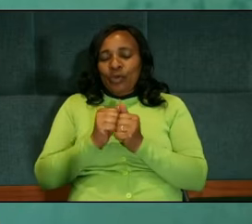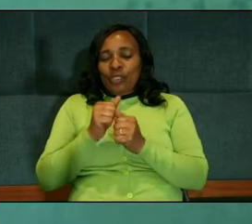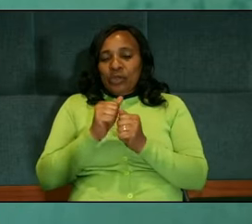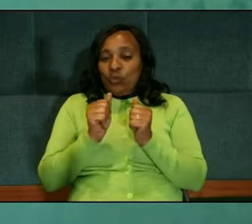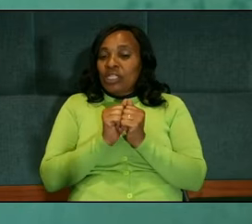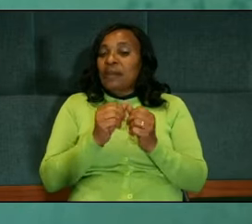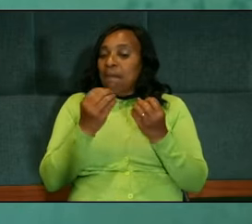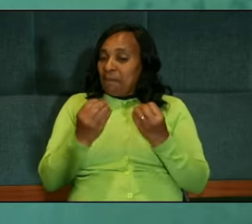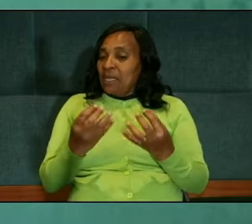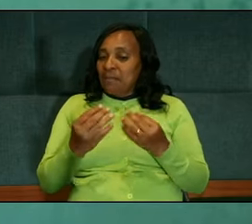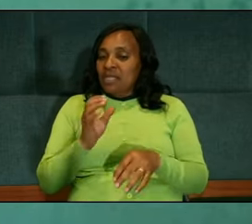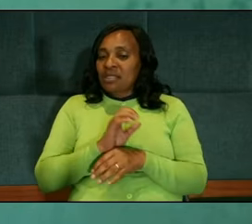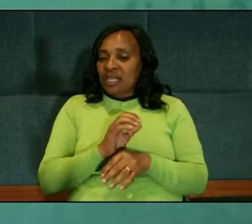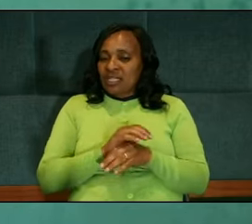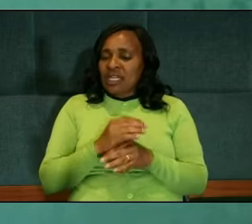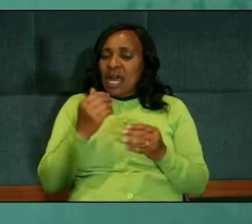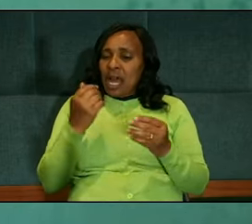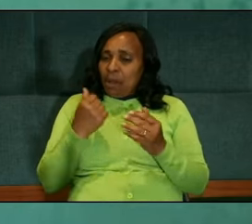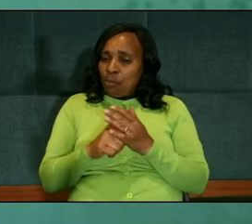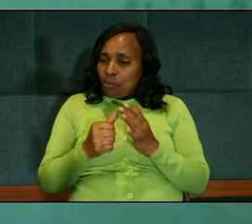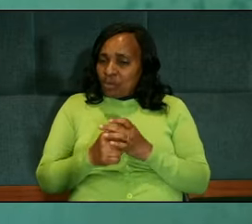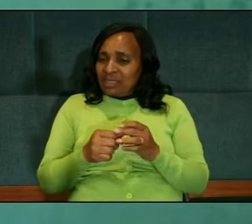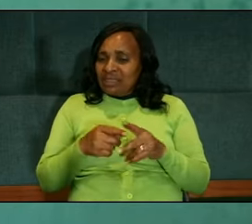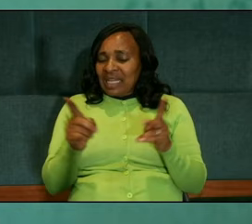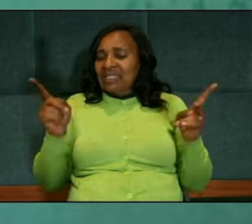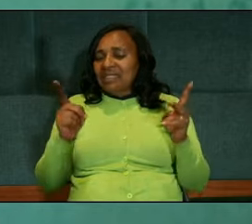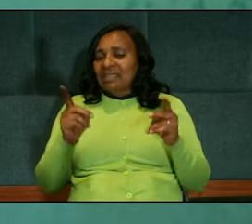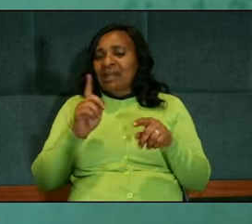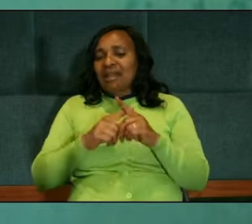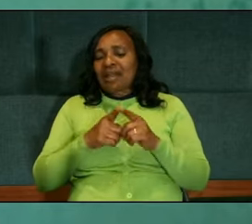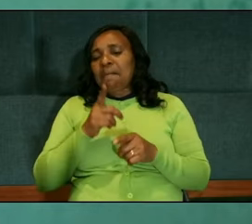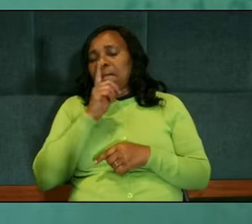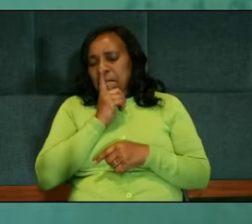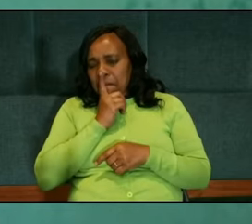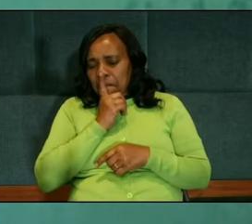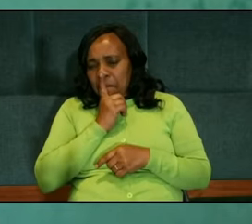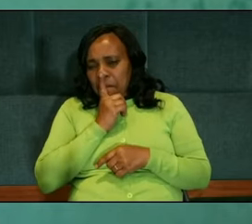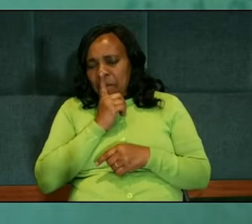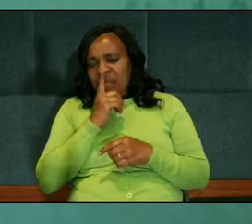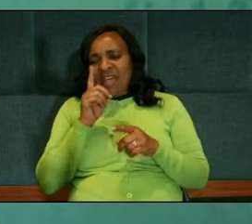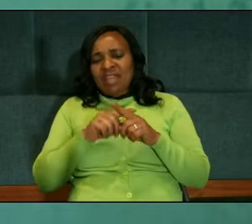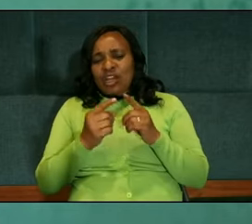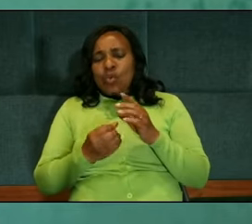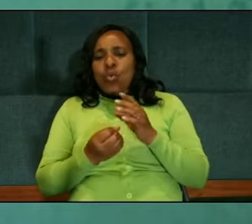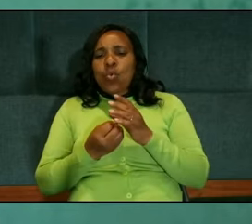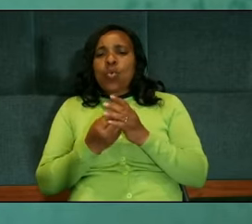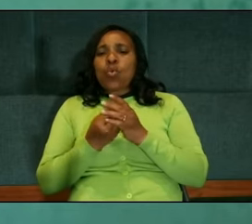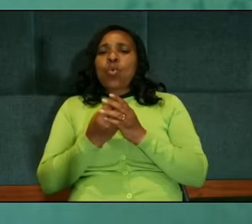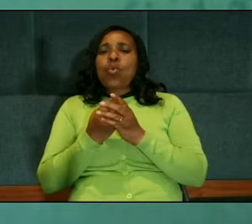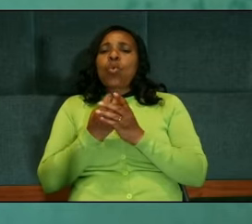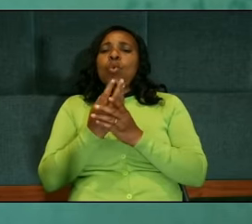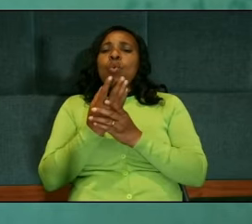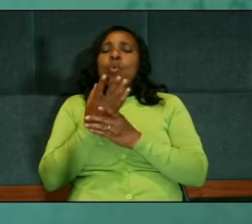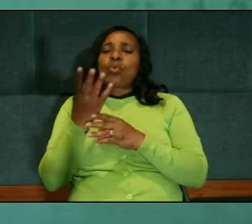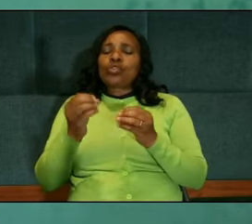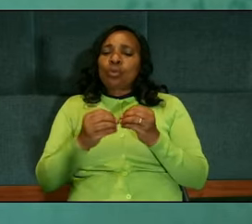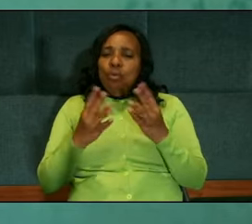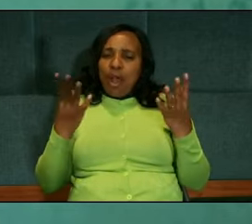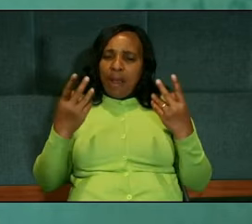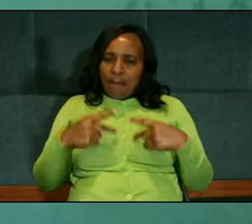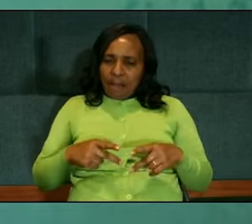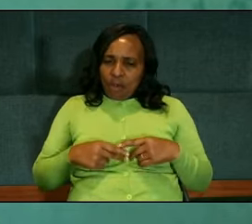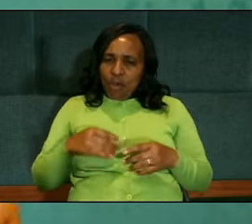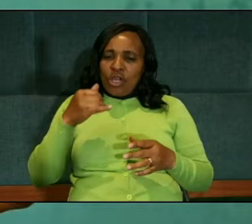because a problem starts and they keep quiet about it. And it grows, and more people get